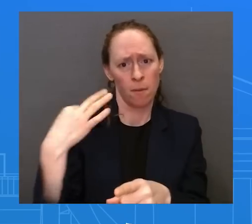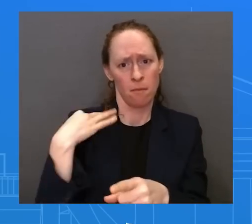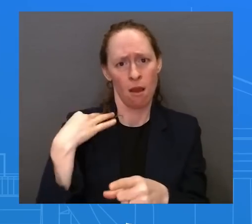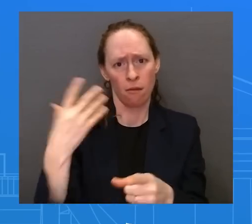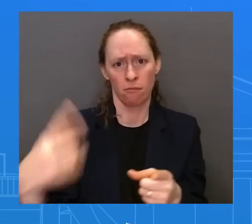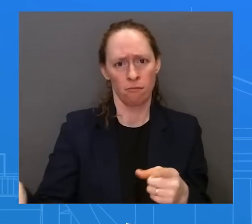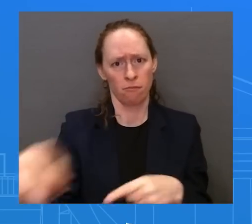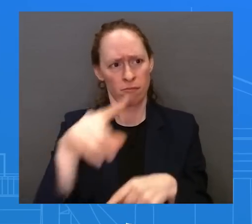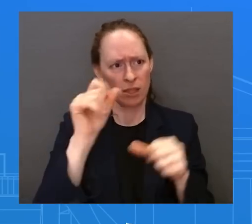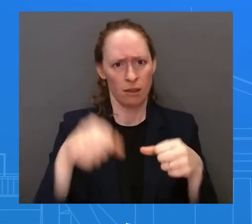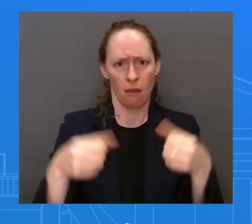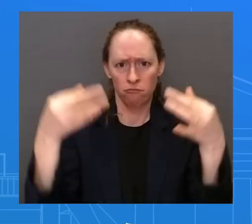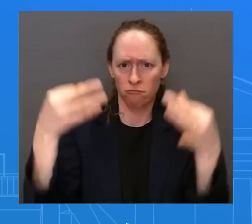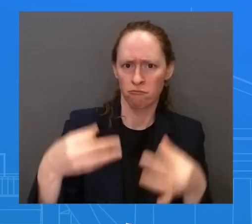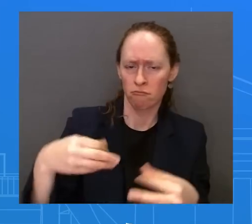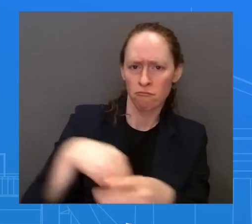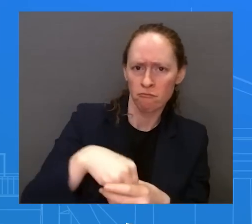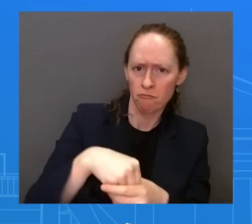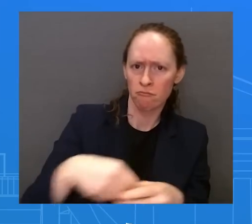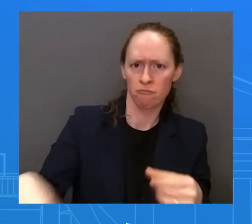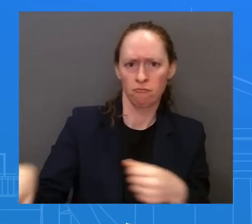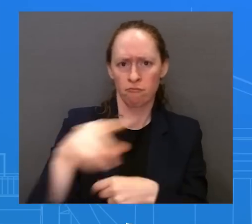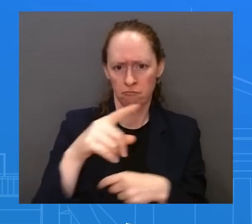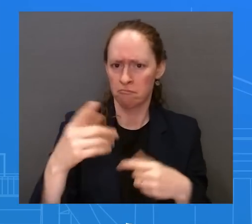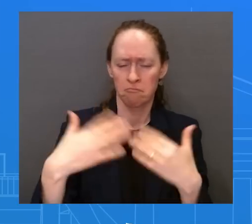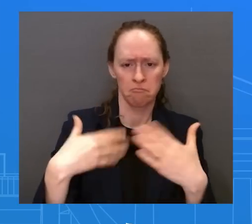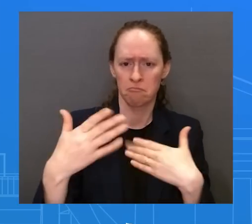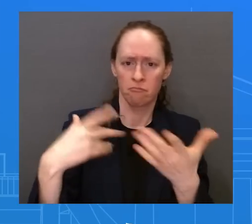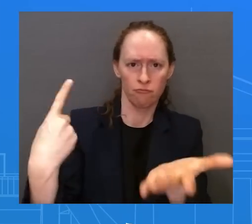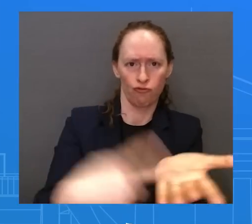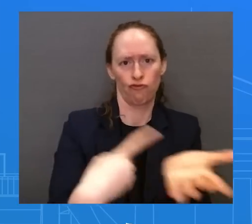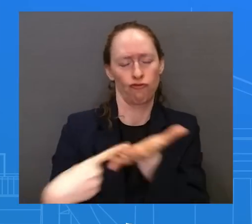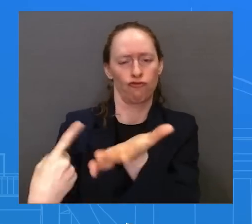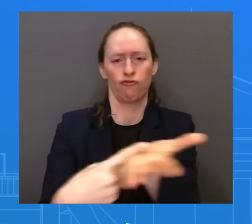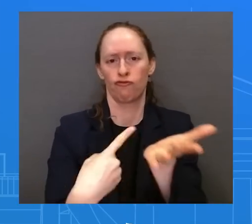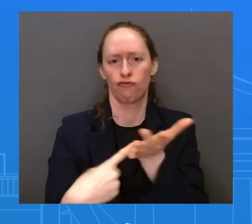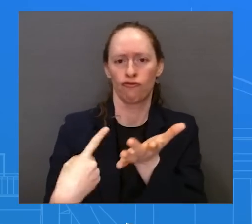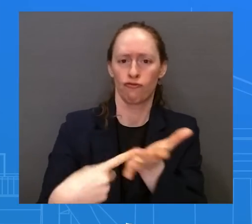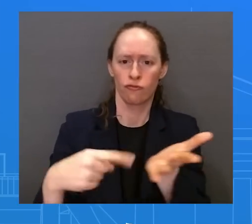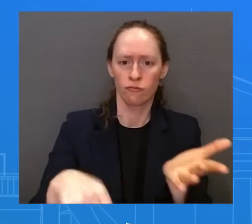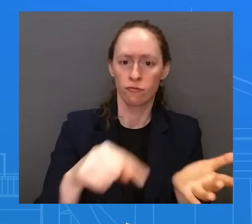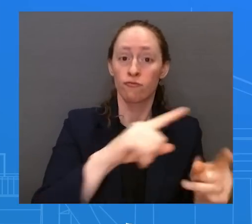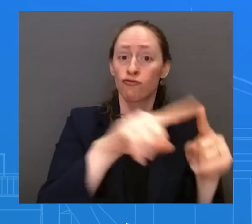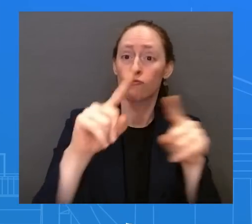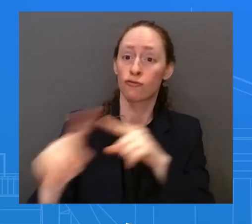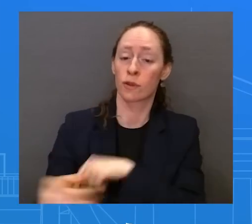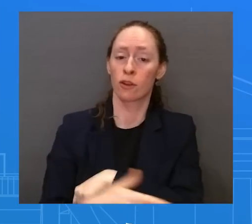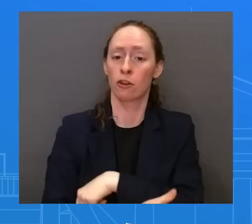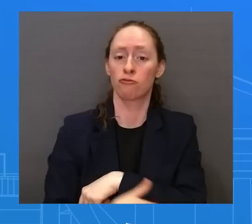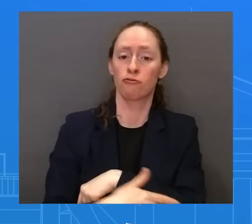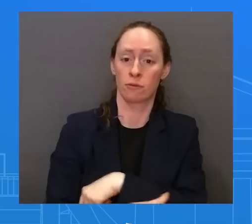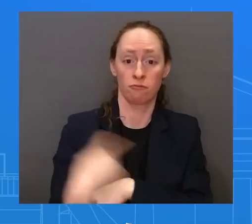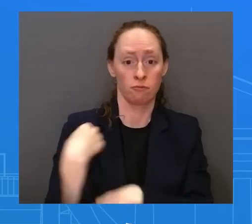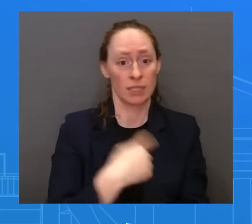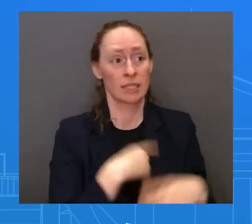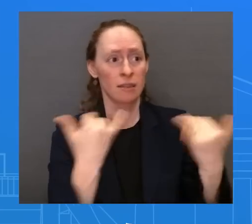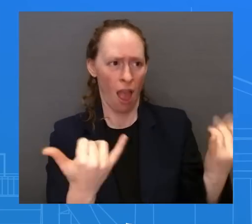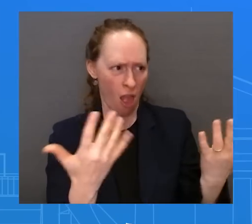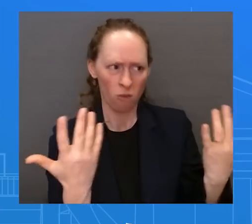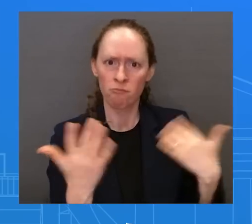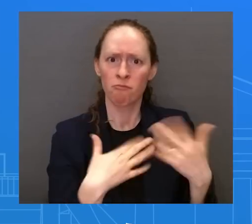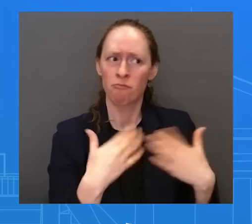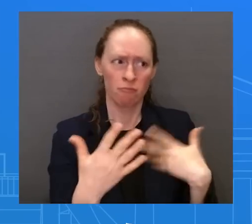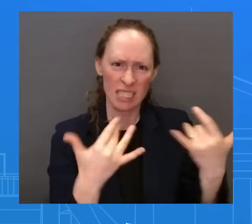join NATO and right now we're we're focused on supporting Ukraine's efforts and we're focusing on making sure that the